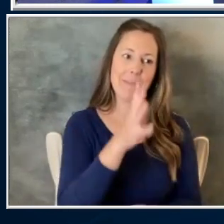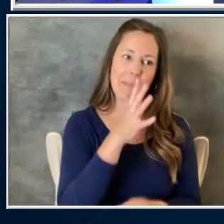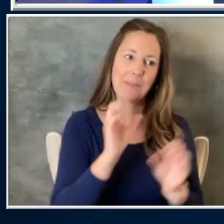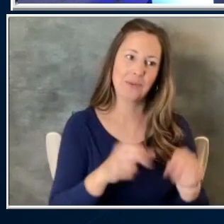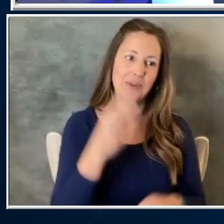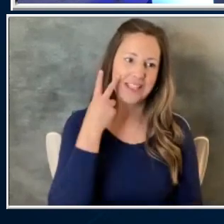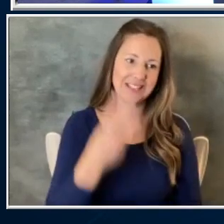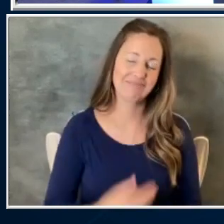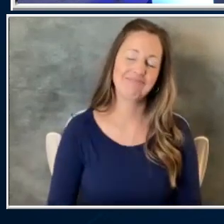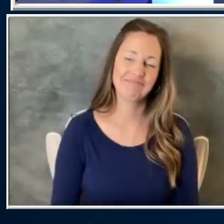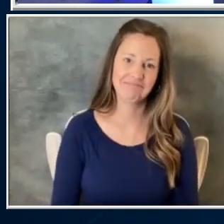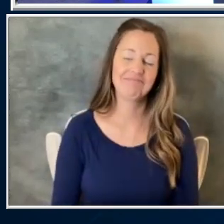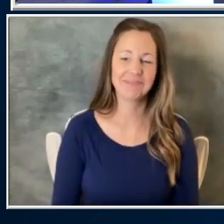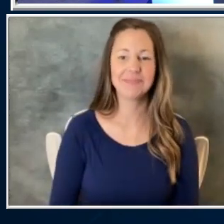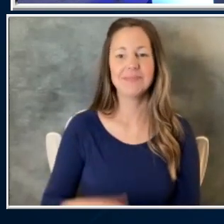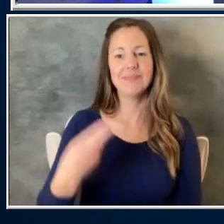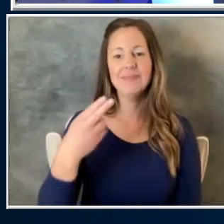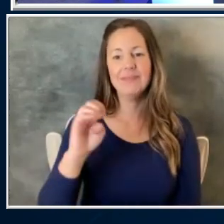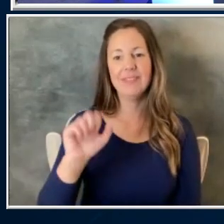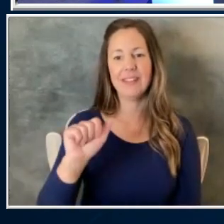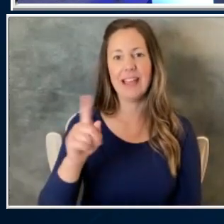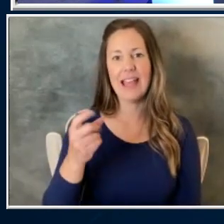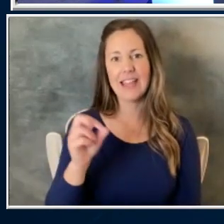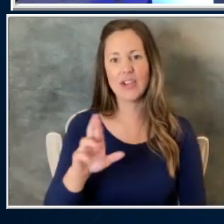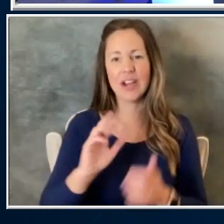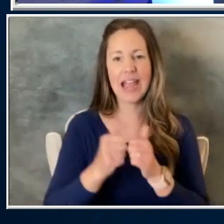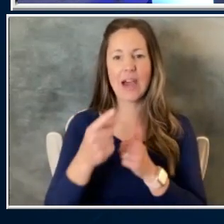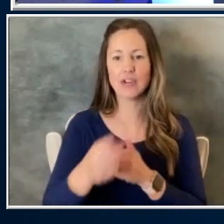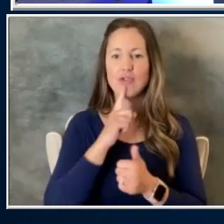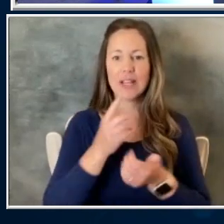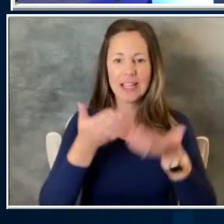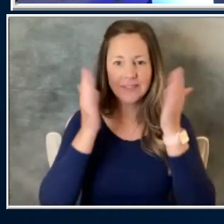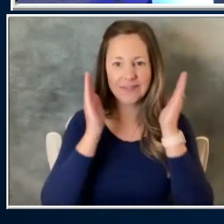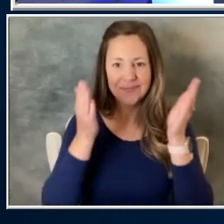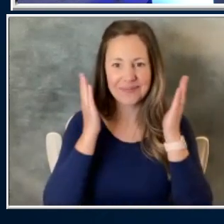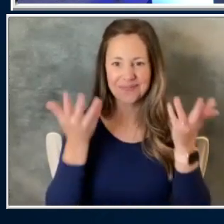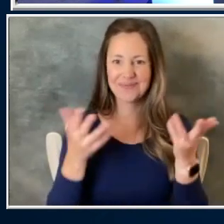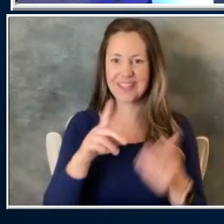feel Absolutely. it. Heather, same question to you. How'd you get in the zone?